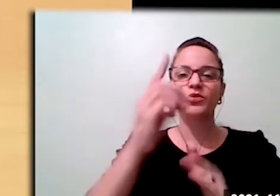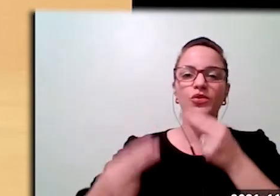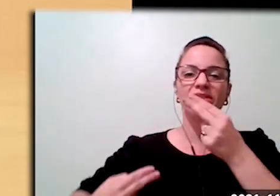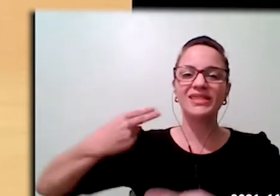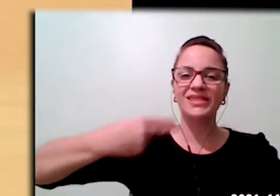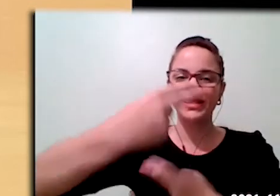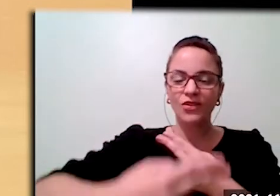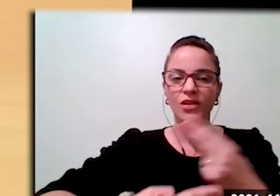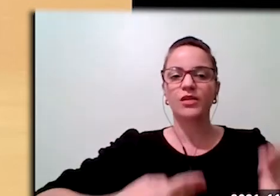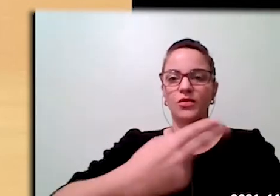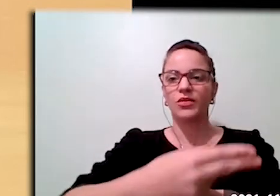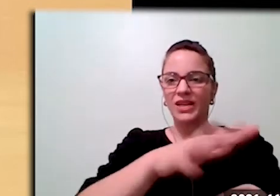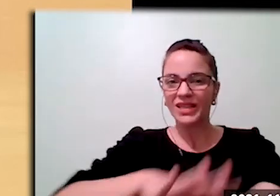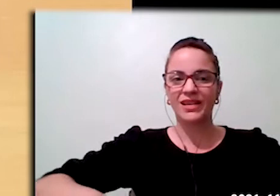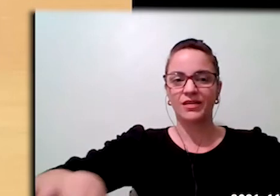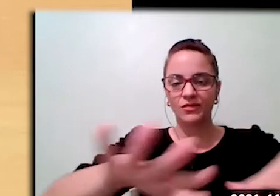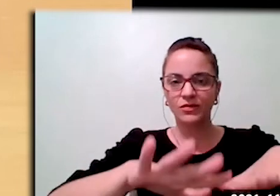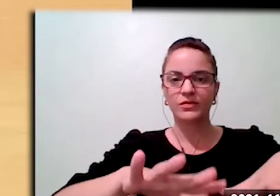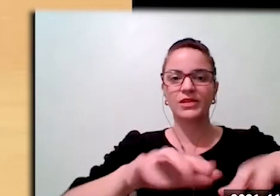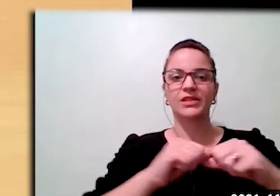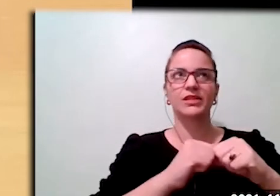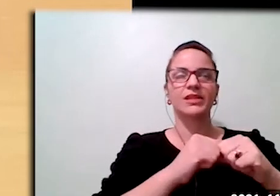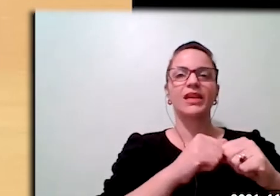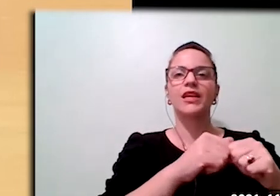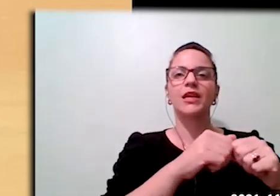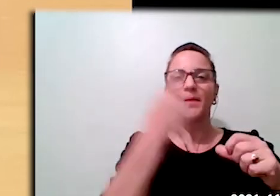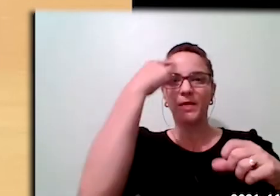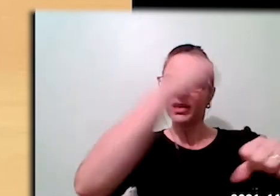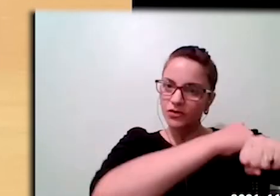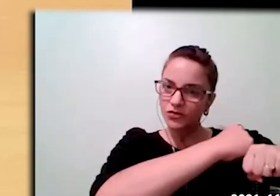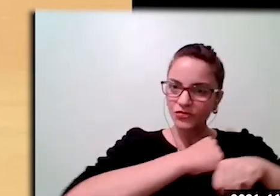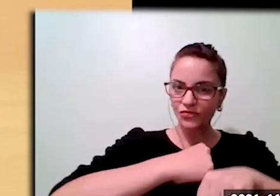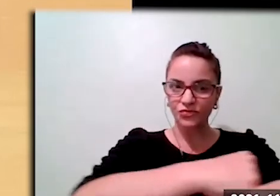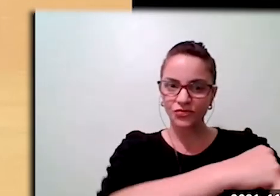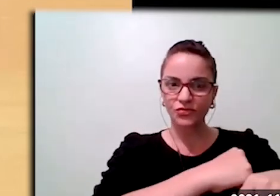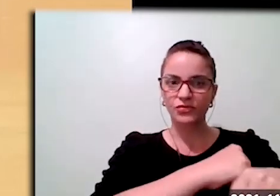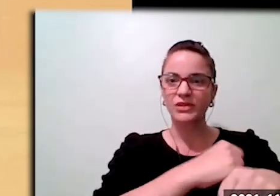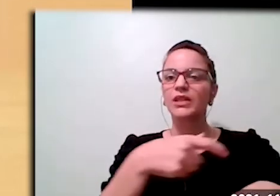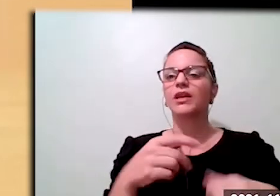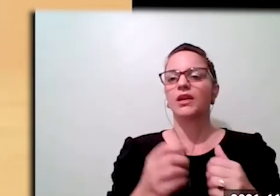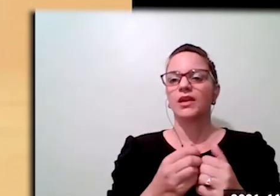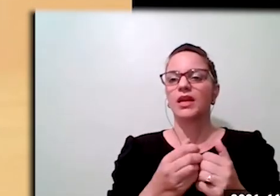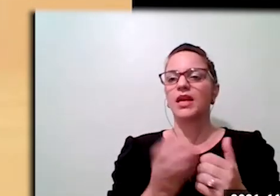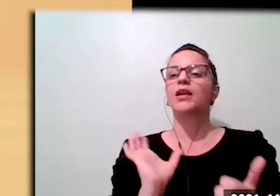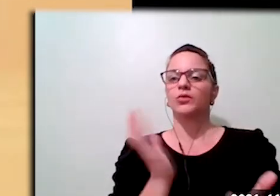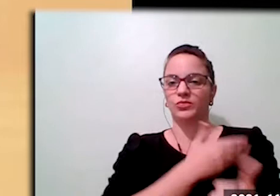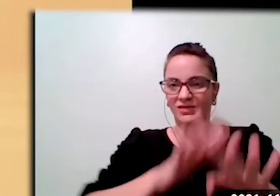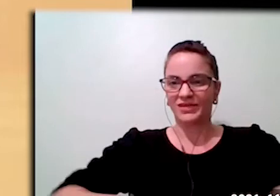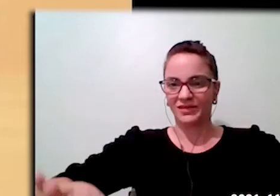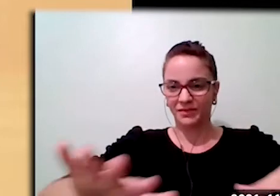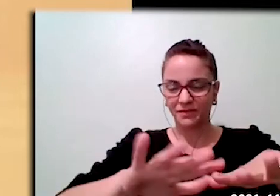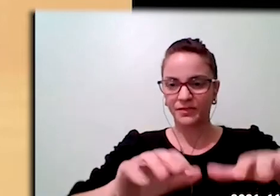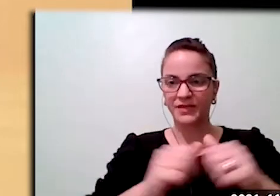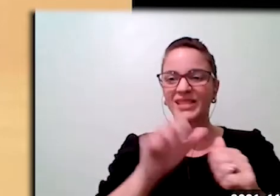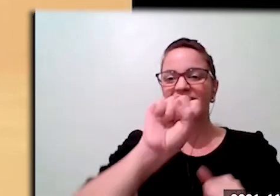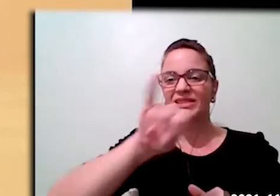built east of the historic city of San Juan, dispersed throughout the eastern part in the San Juan